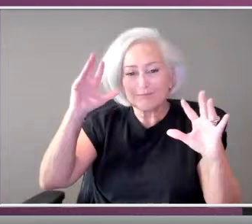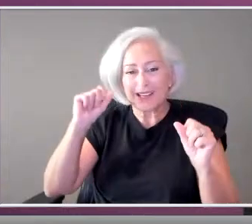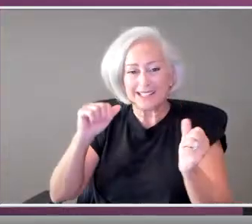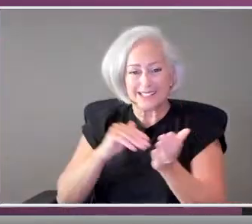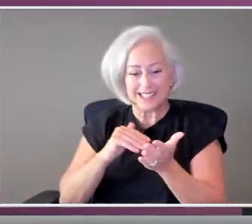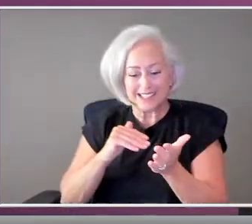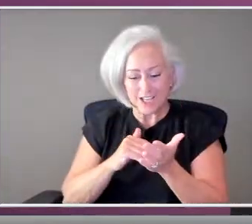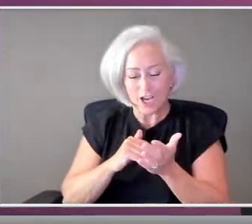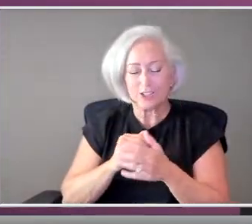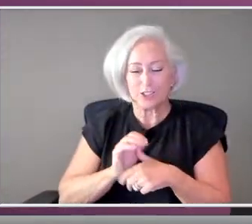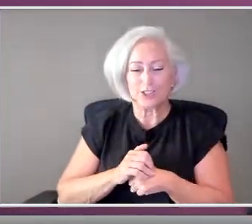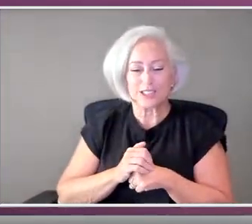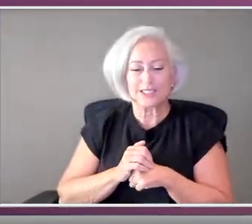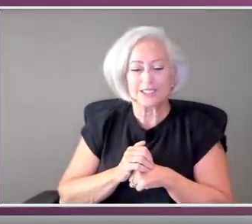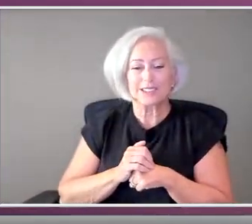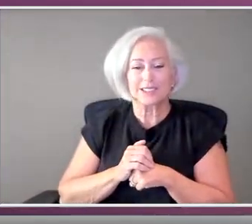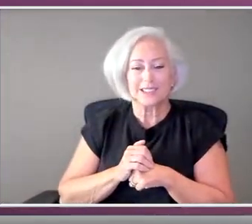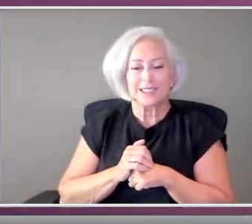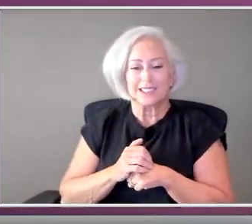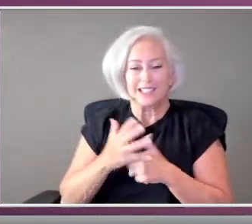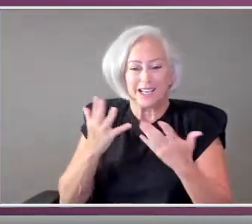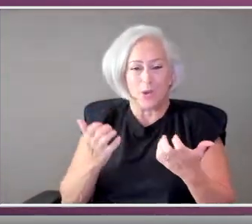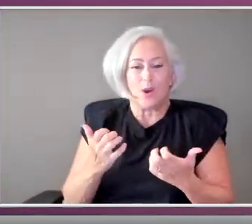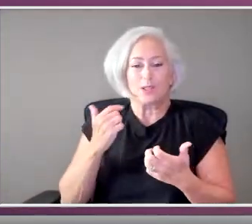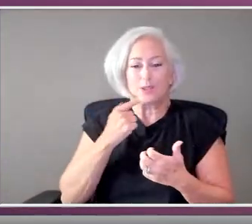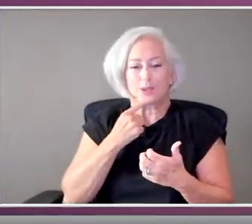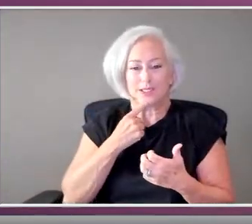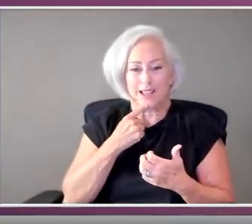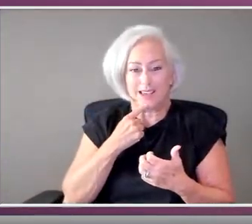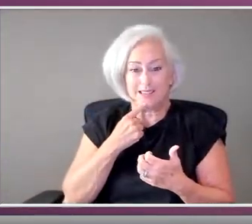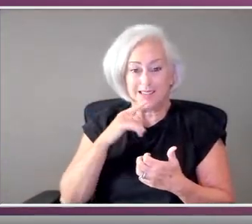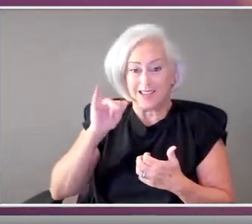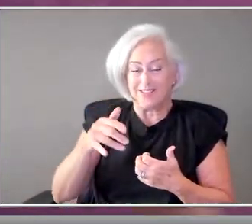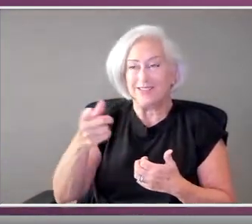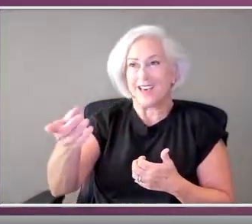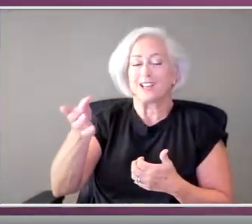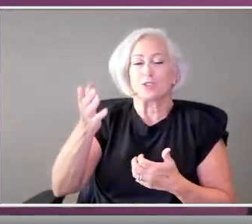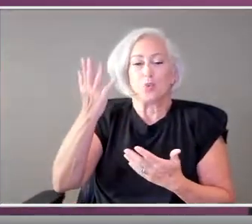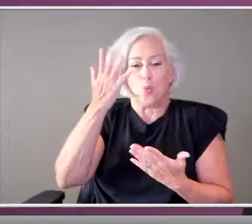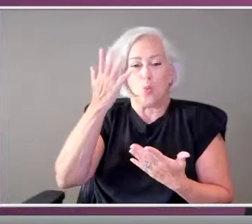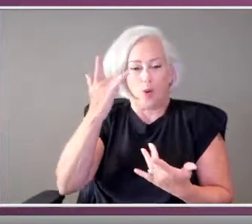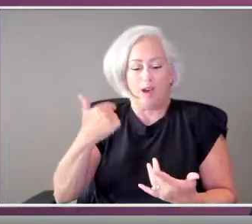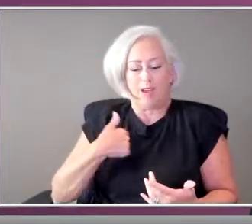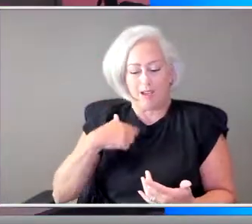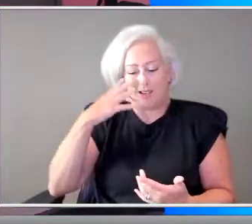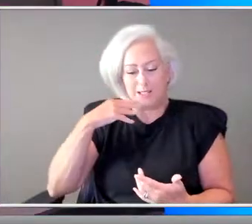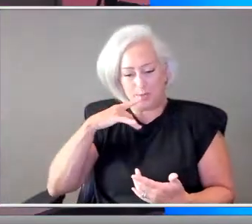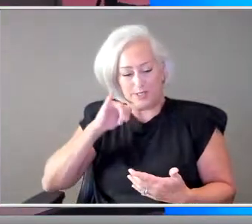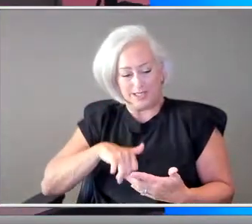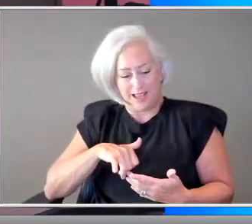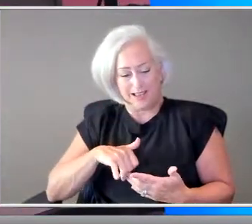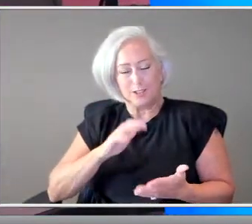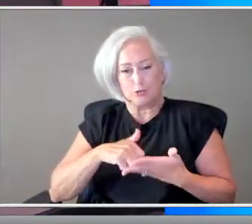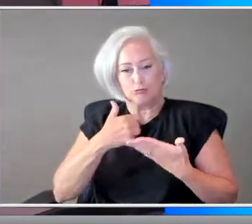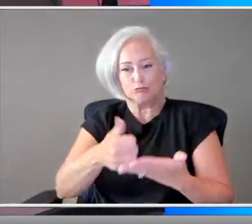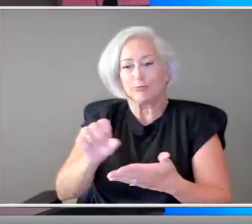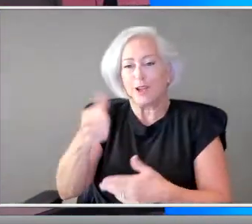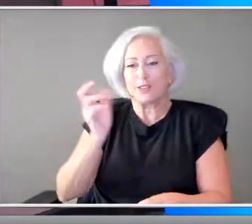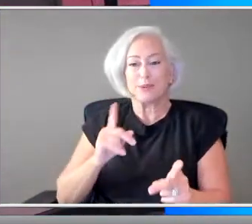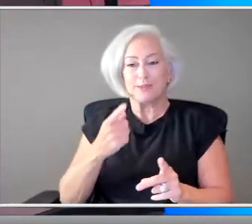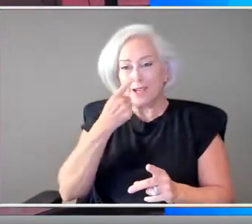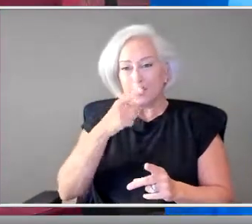know what, this is why, this was put in my path, so that I can help others. Can we share more pictures of your wedding? Oh